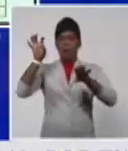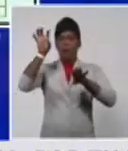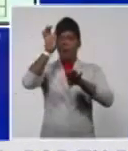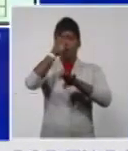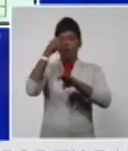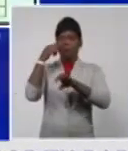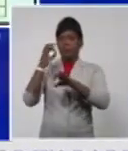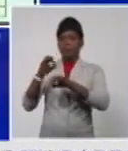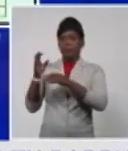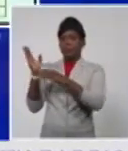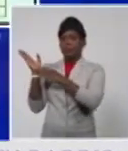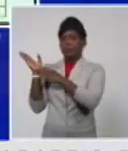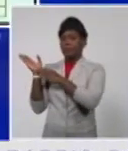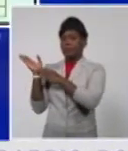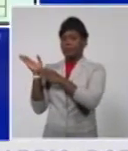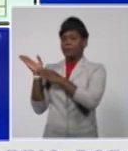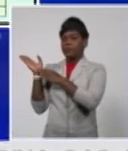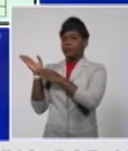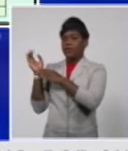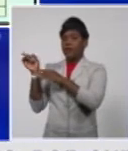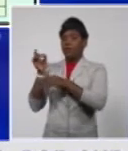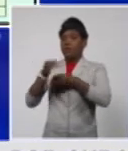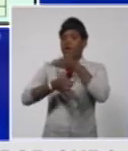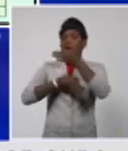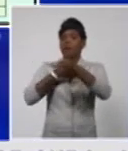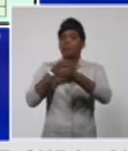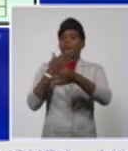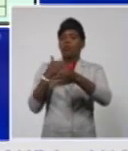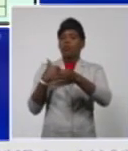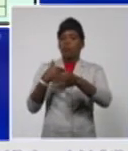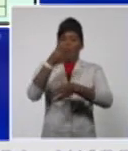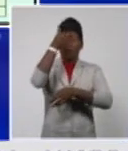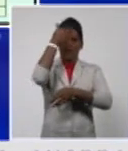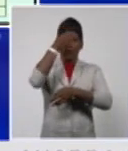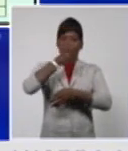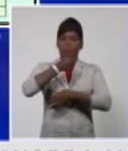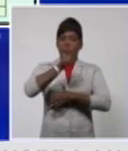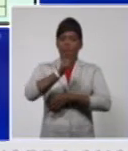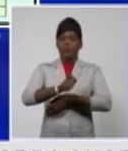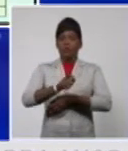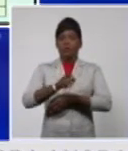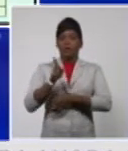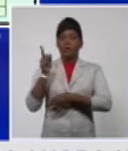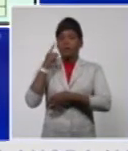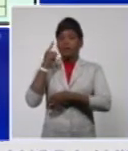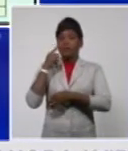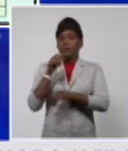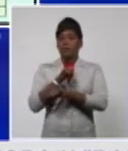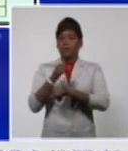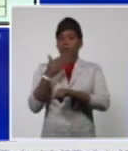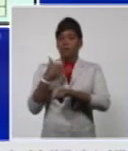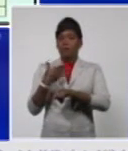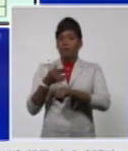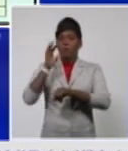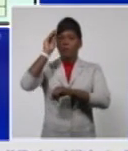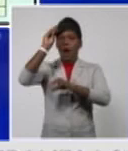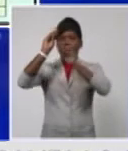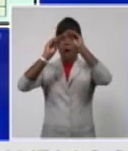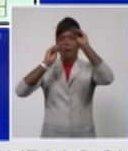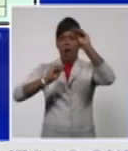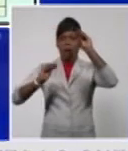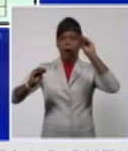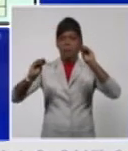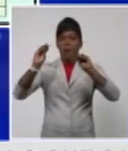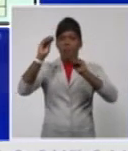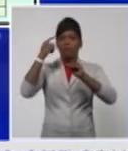situation. As I mentioned, there's a significant spread of the virus in Havana province. We can see the transmission